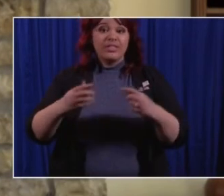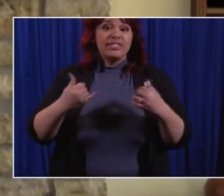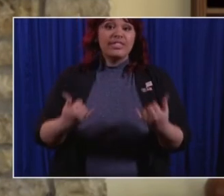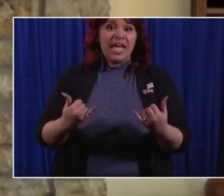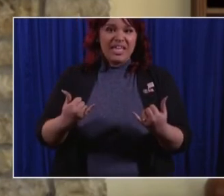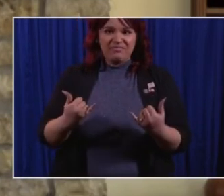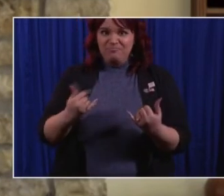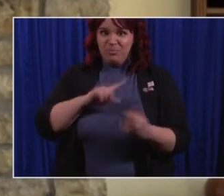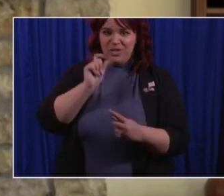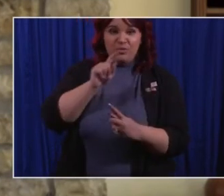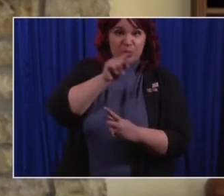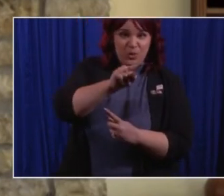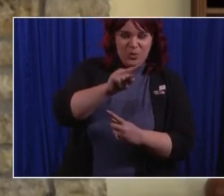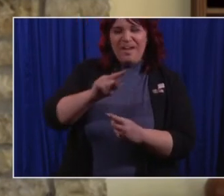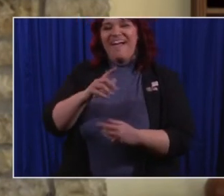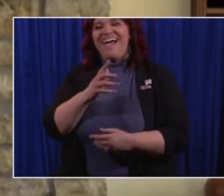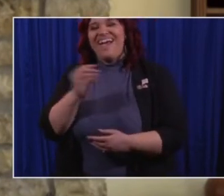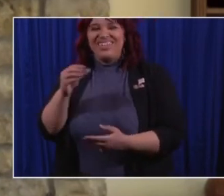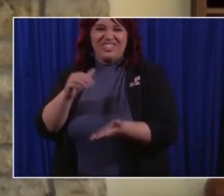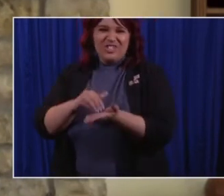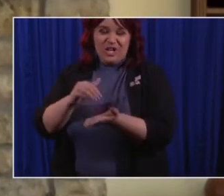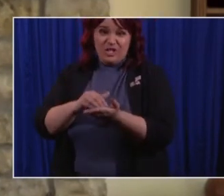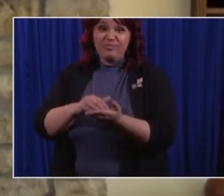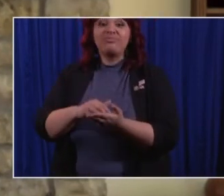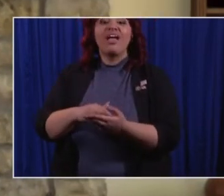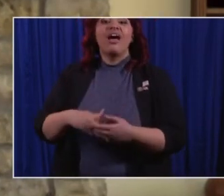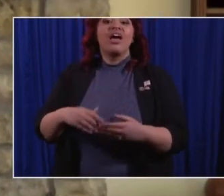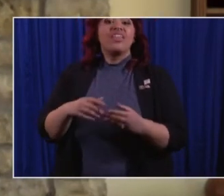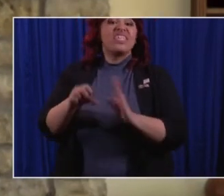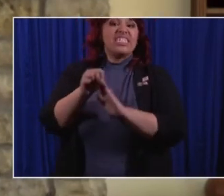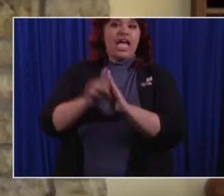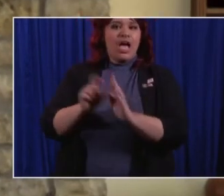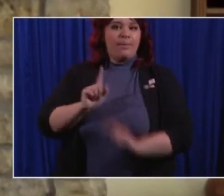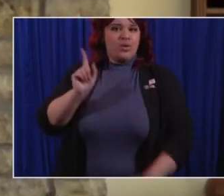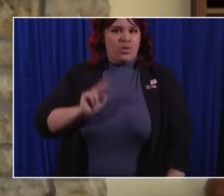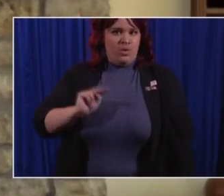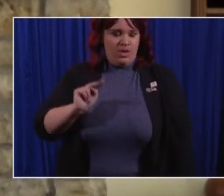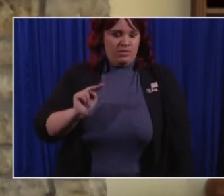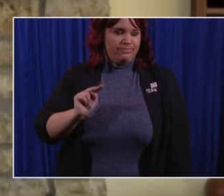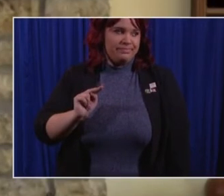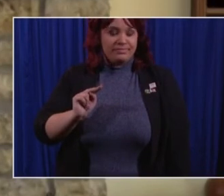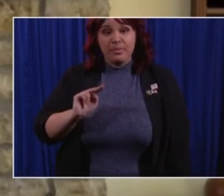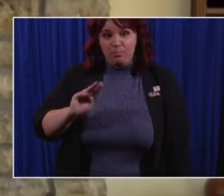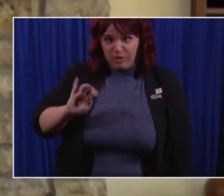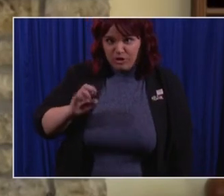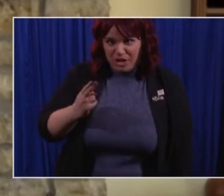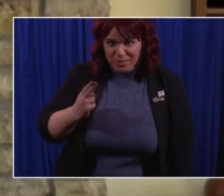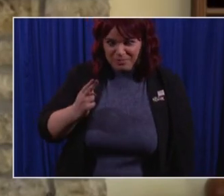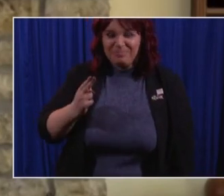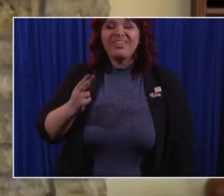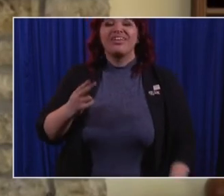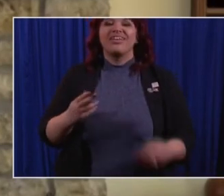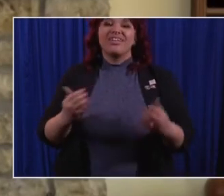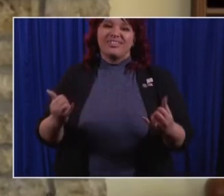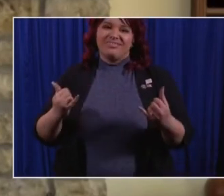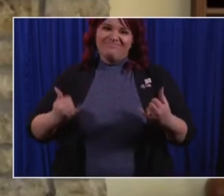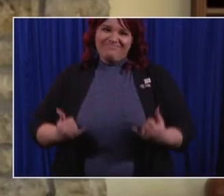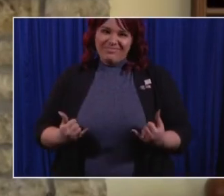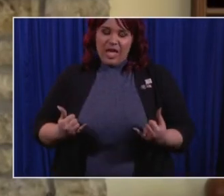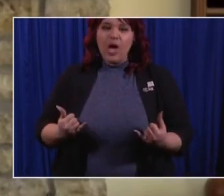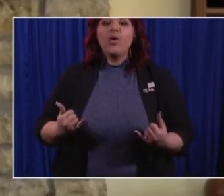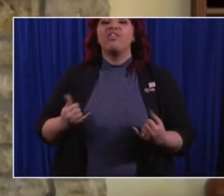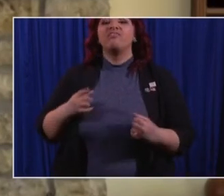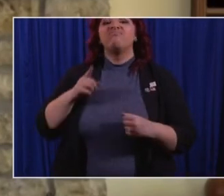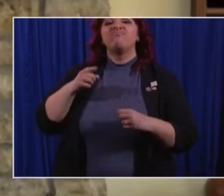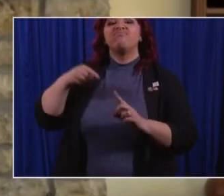North, also known as Michigan, they're having a raging debate about the use of the CDC's Social